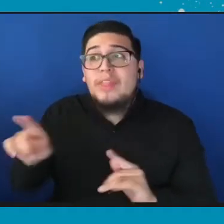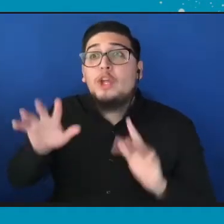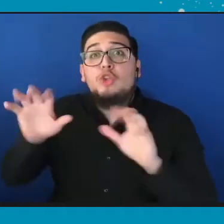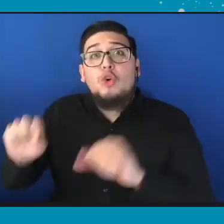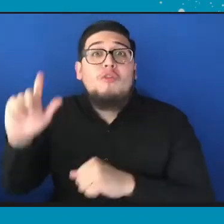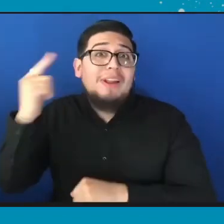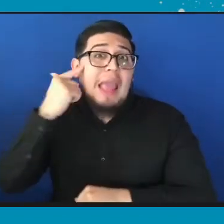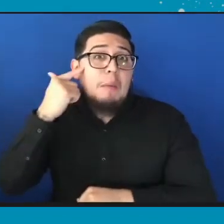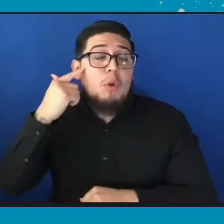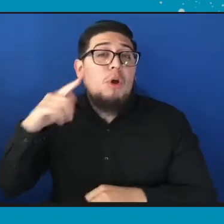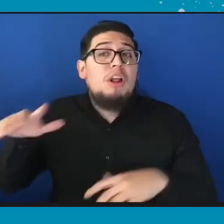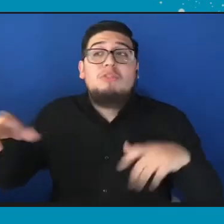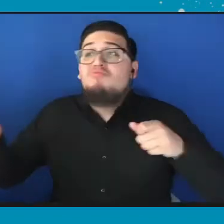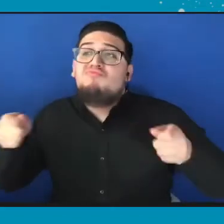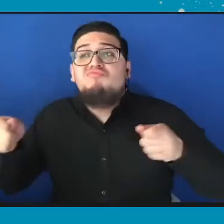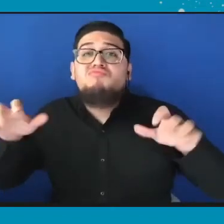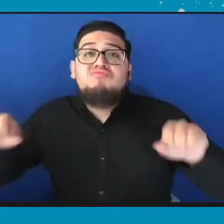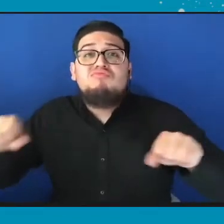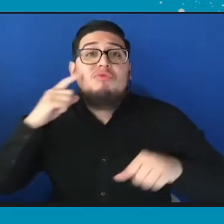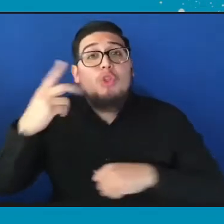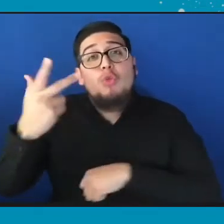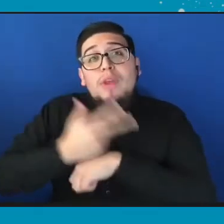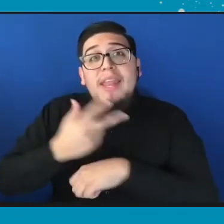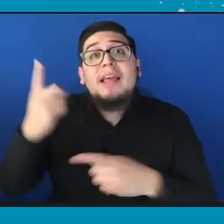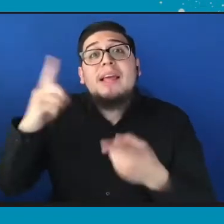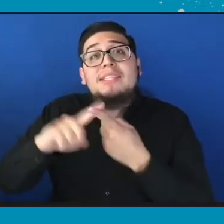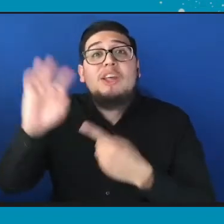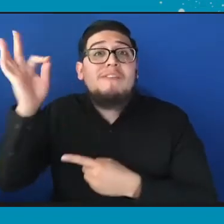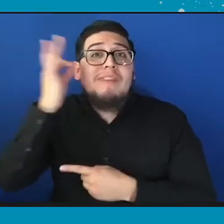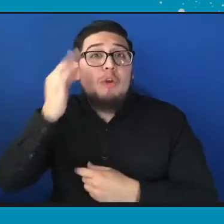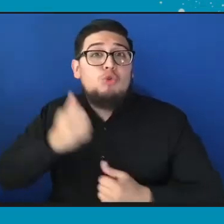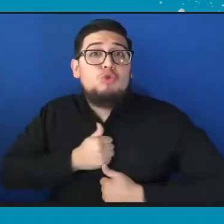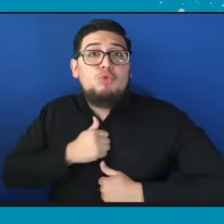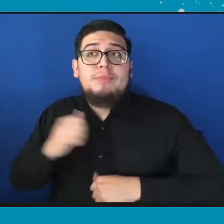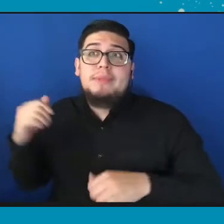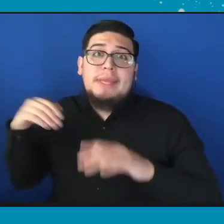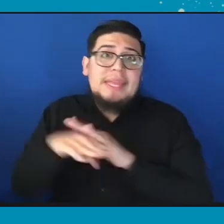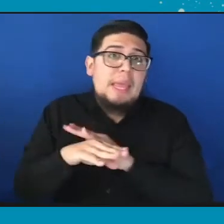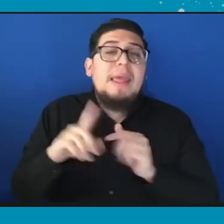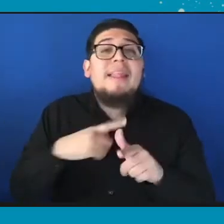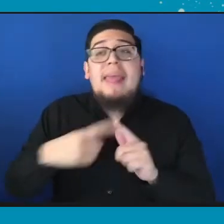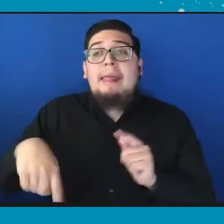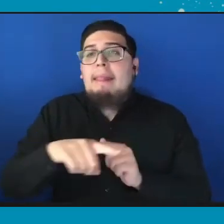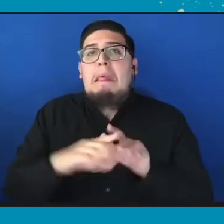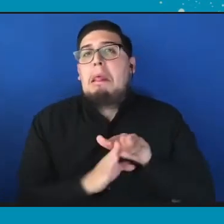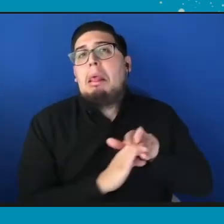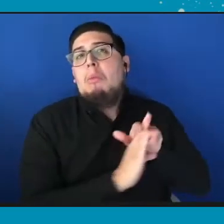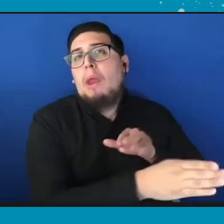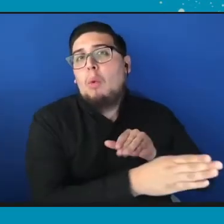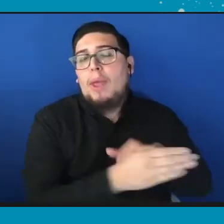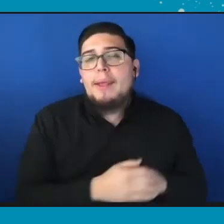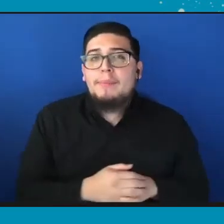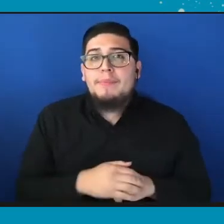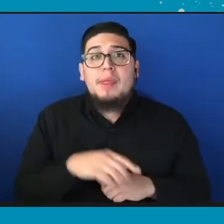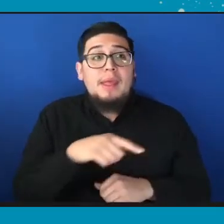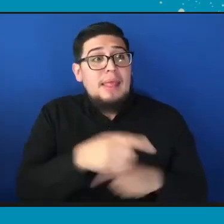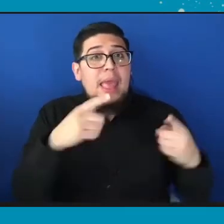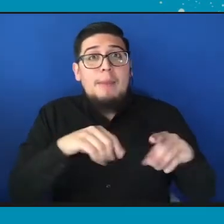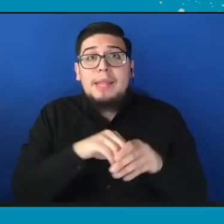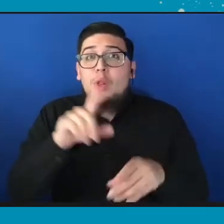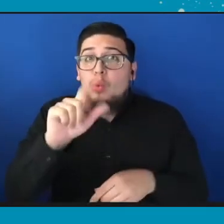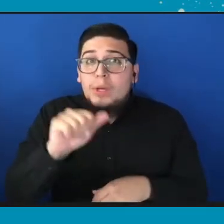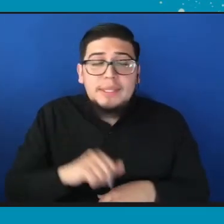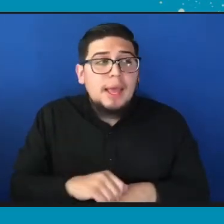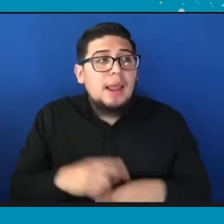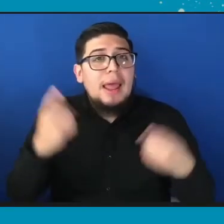3 days until federal troops were sent in, and then they ran away. But that didn't just happen in Louisiana, it happened in Wilmington,